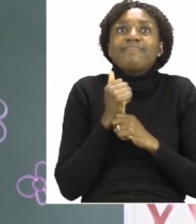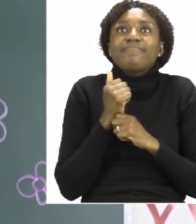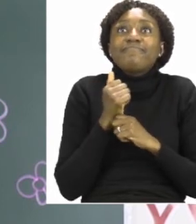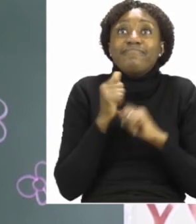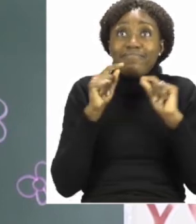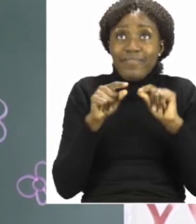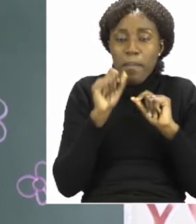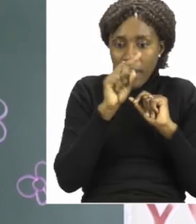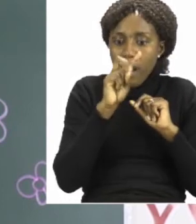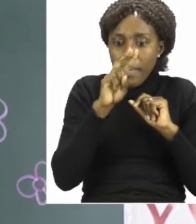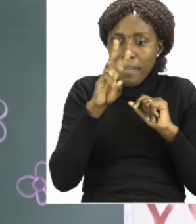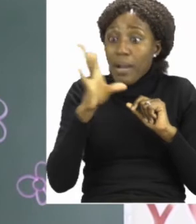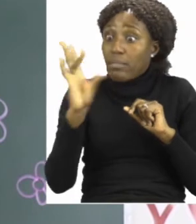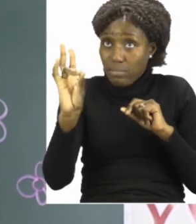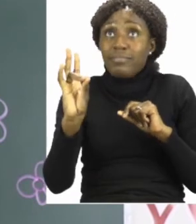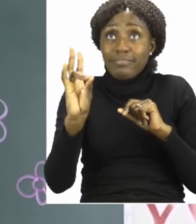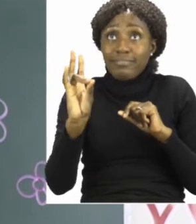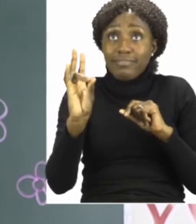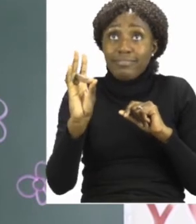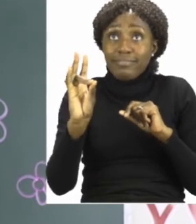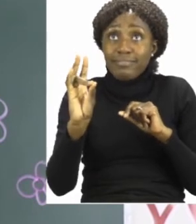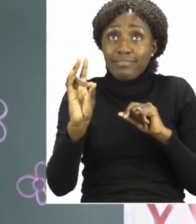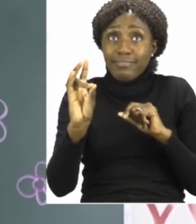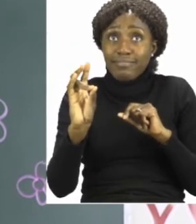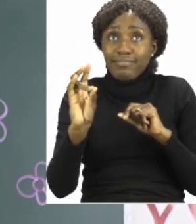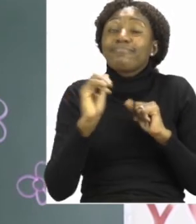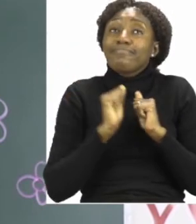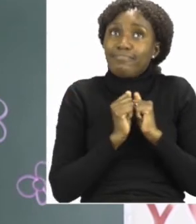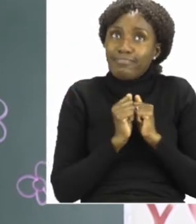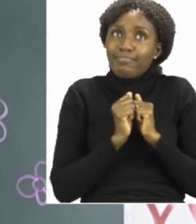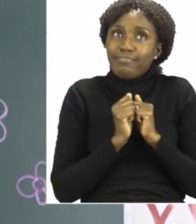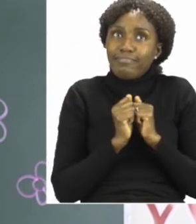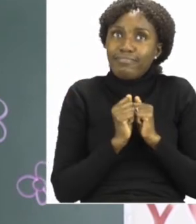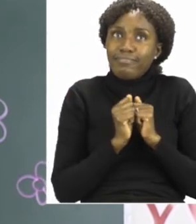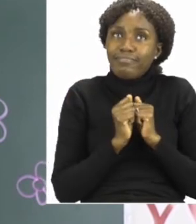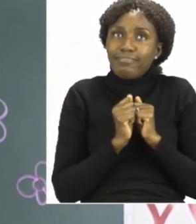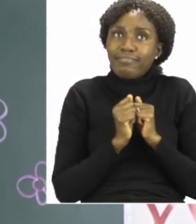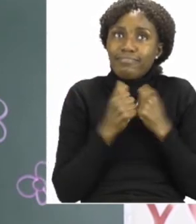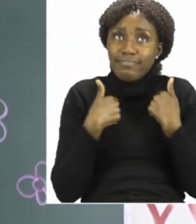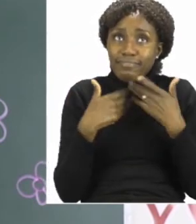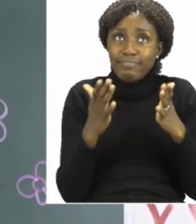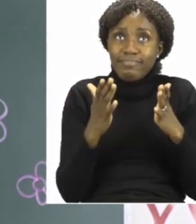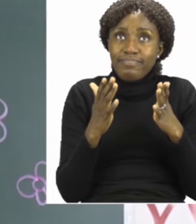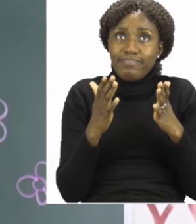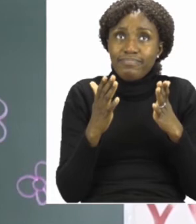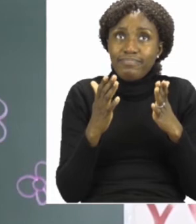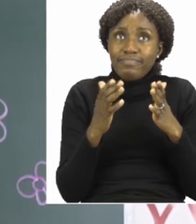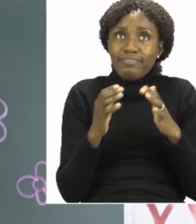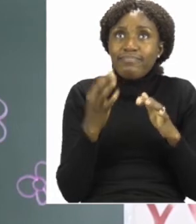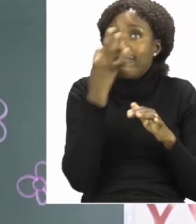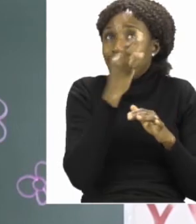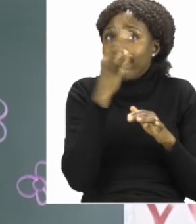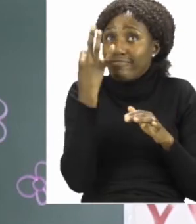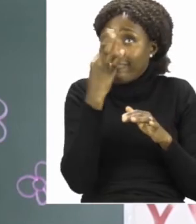to 7 because remember, boys and girls, 7 is an important number. So, we're going to start by counting all